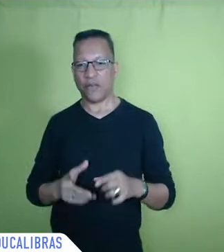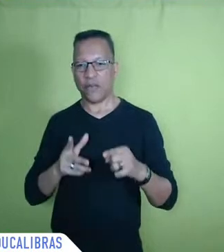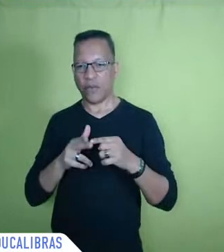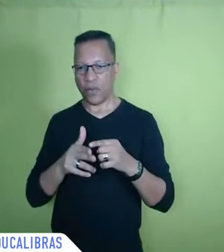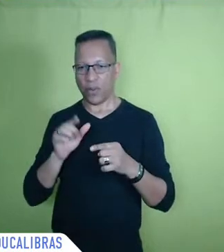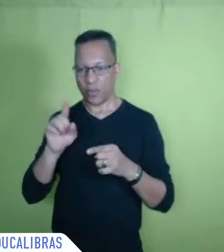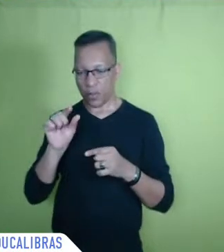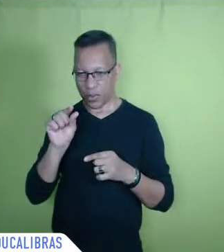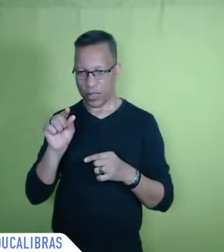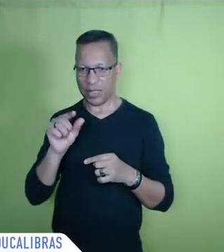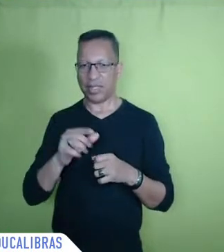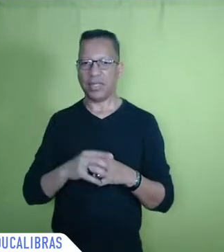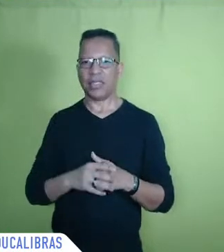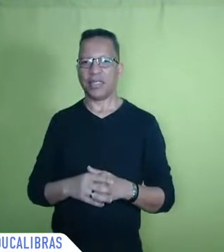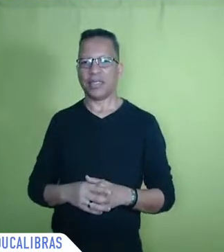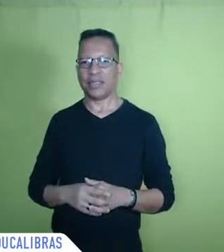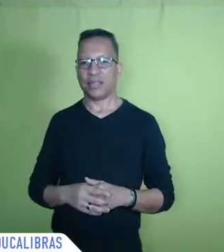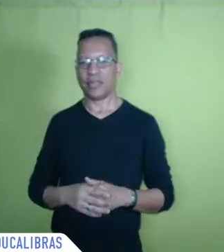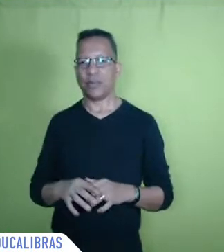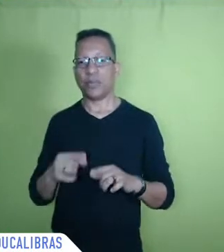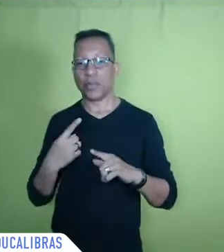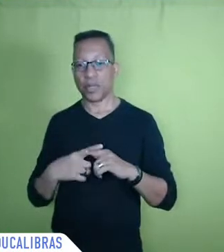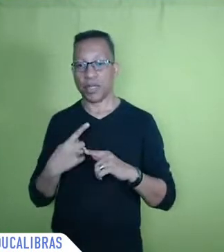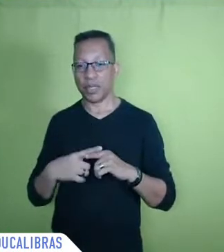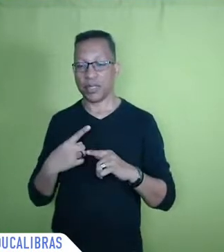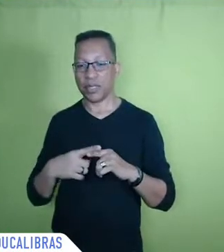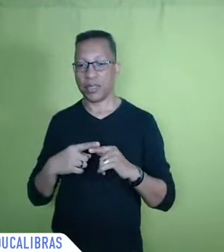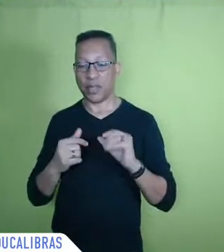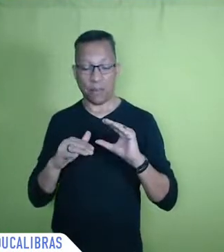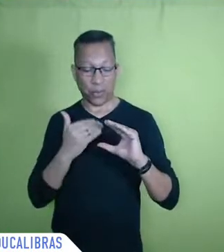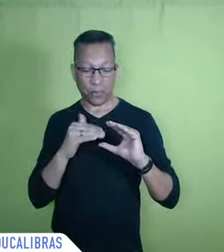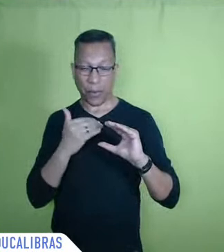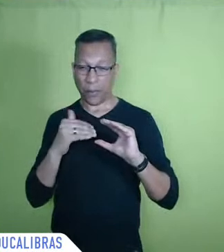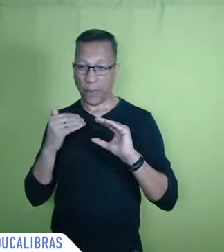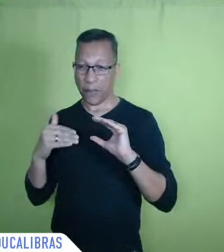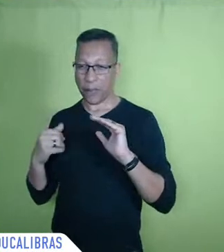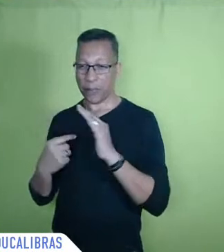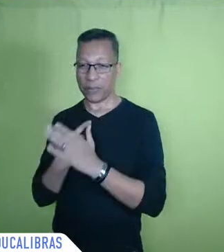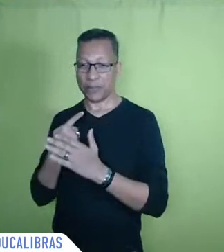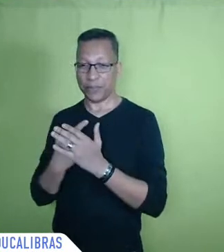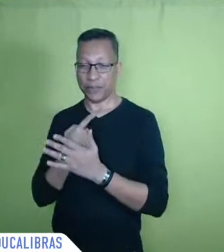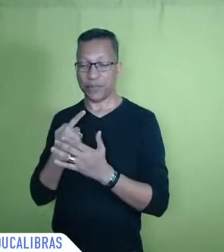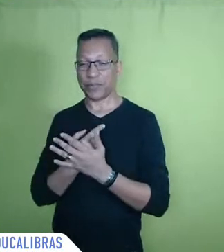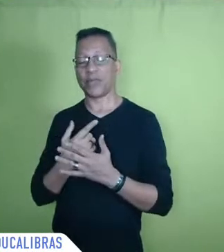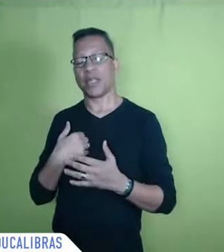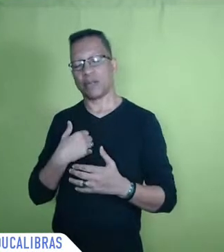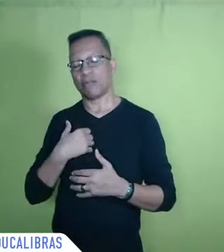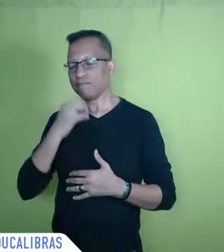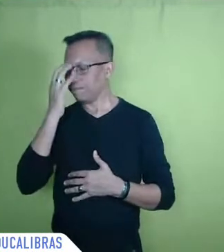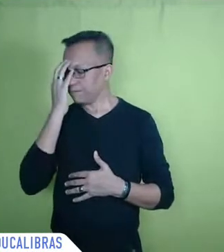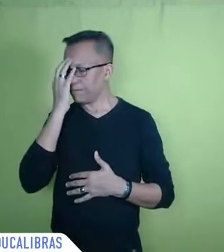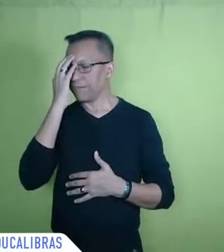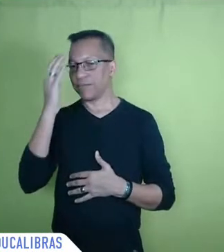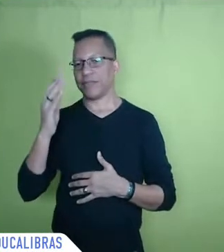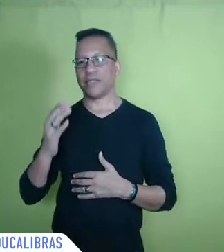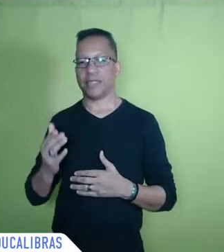mind terrorist. Let me interrupt you for a minute, Governor, because we're getting several